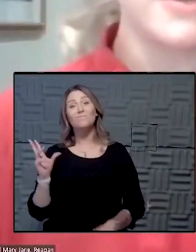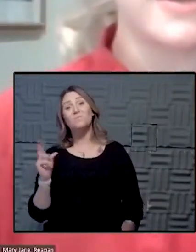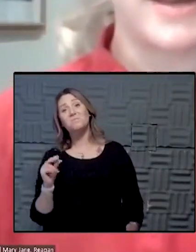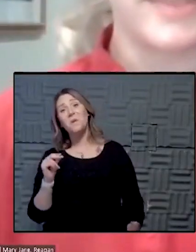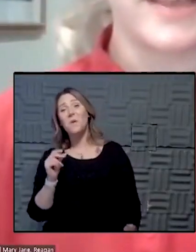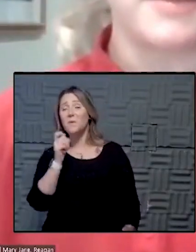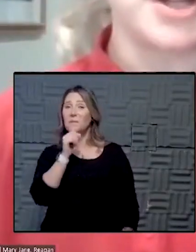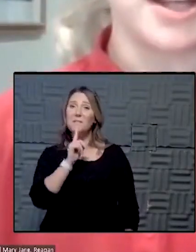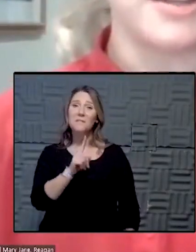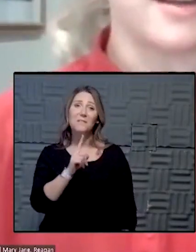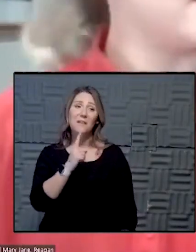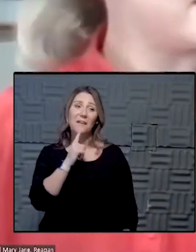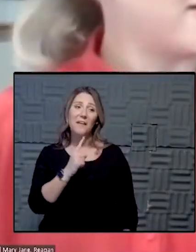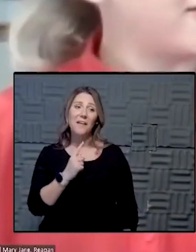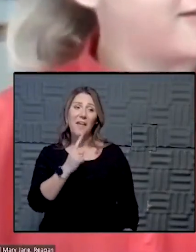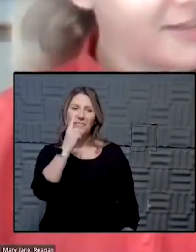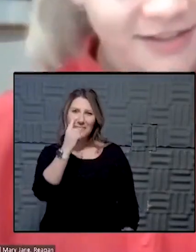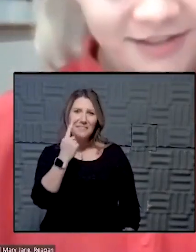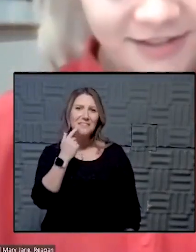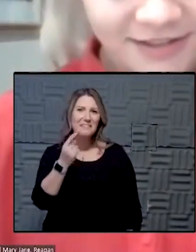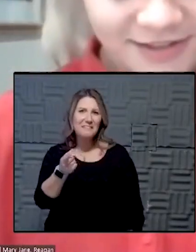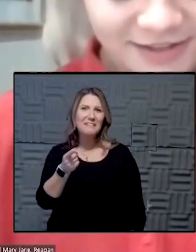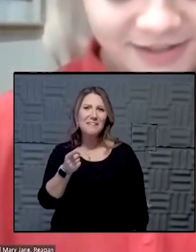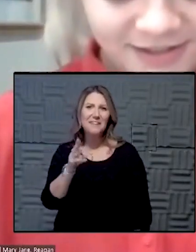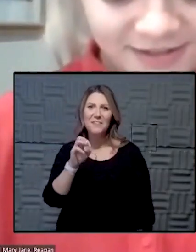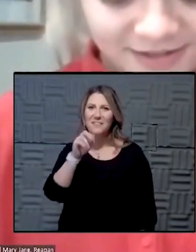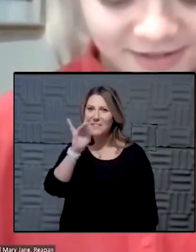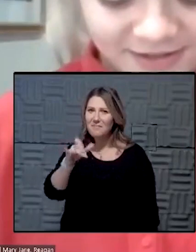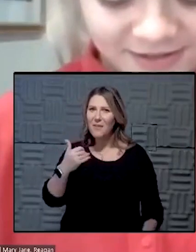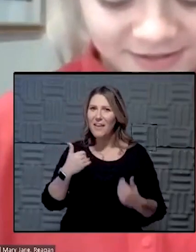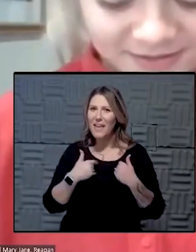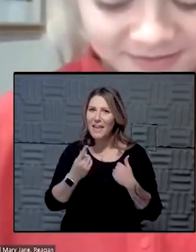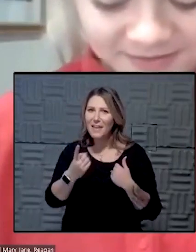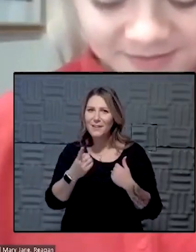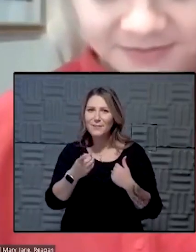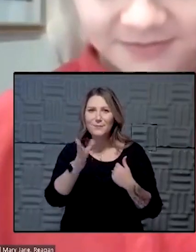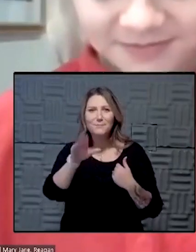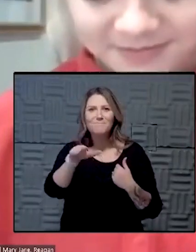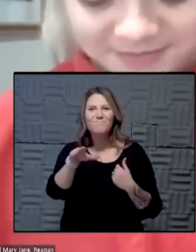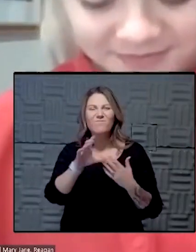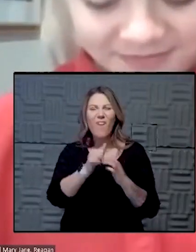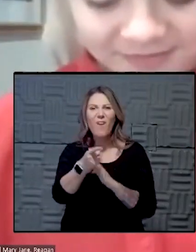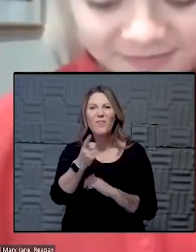not really. I think MJ does, though. I think you did a great job. Mary Jane, how about you?